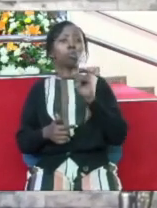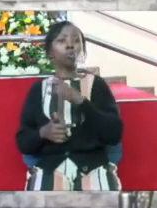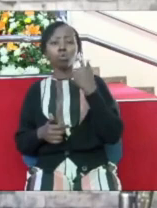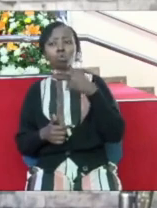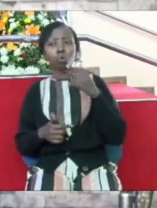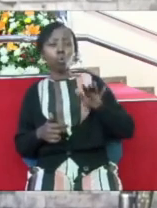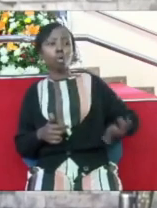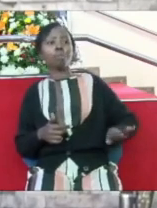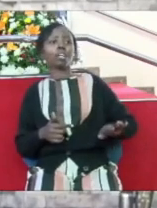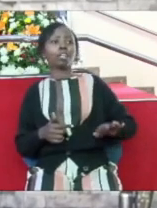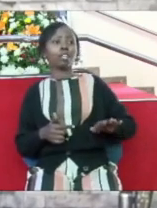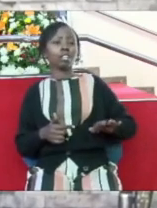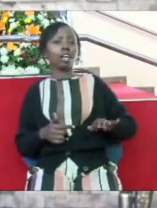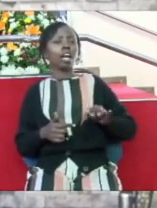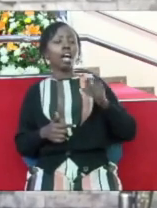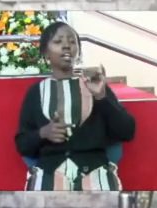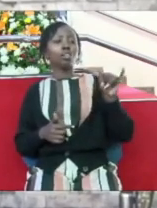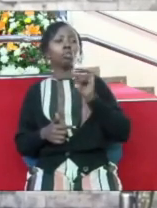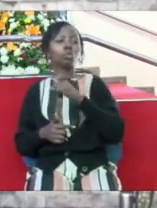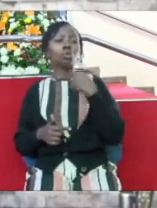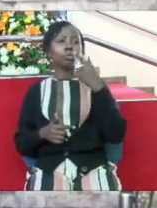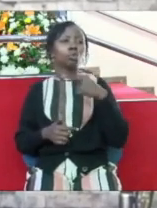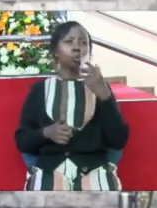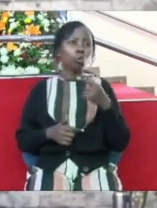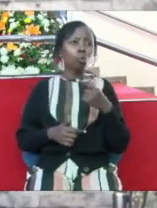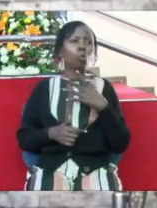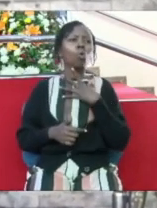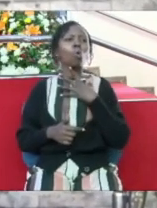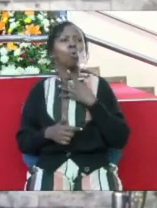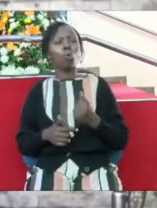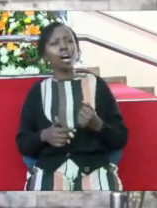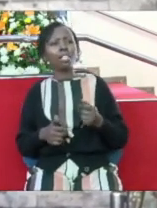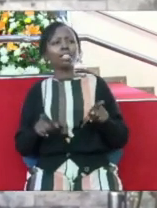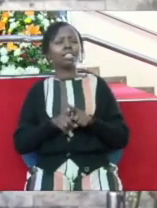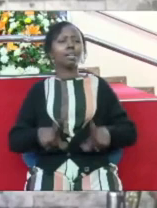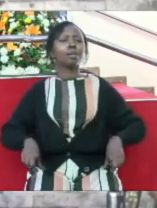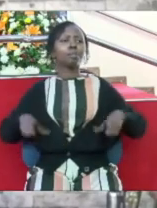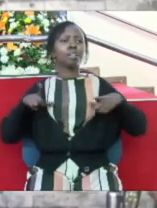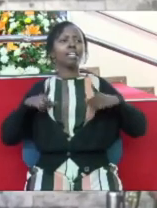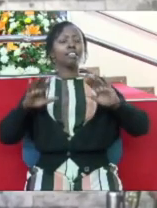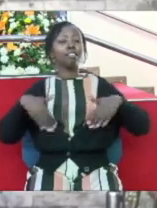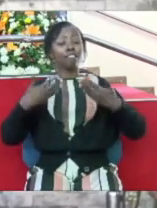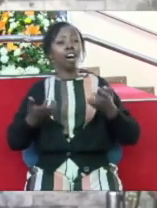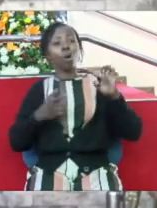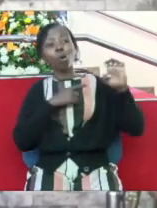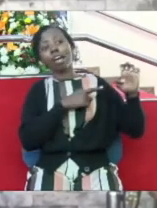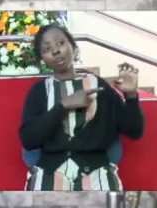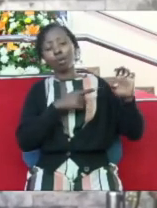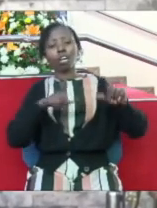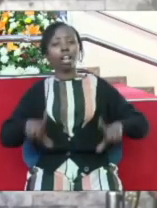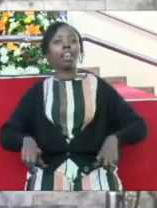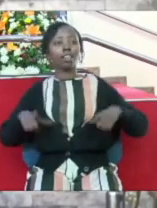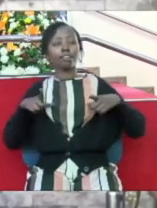the remnants are those who are able and willing to walk like Enoch walked with ni him. Ni wale ambao wako tayari kutembea jinsi